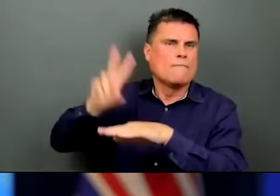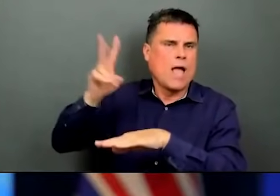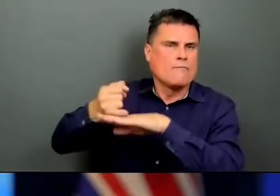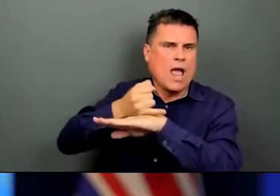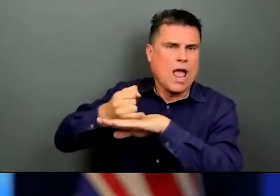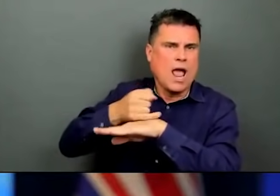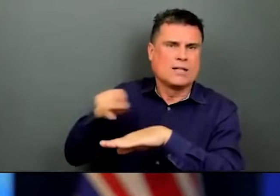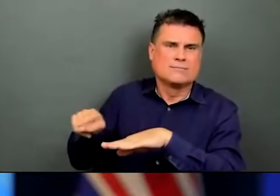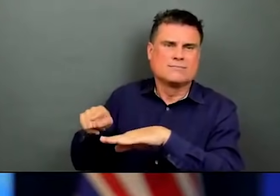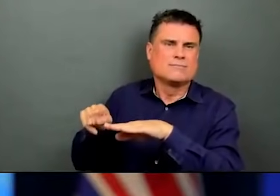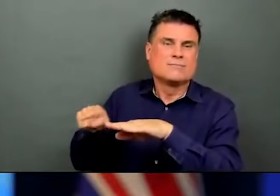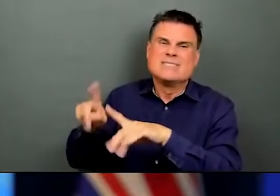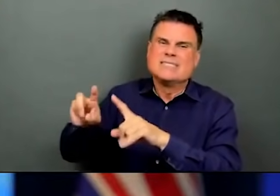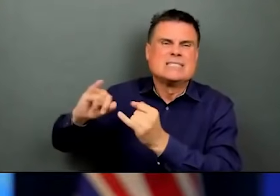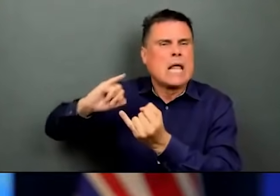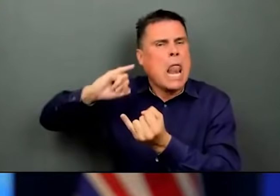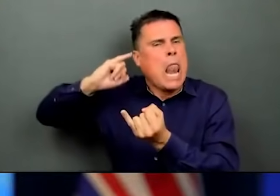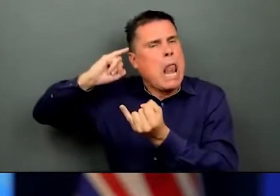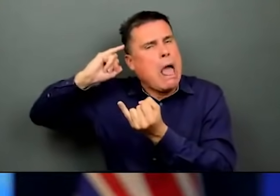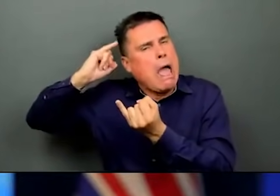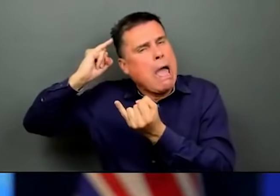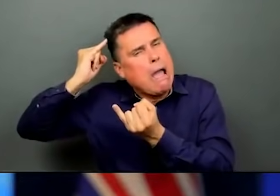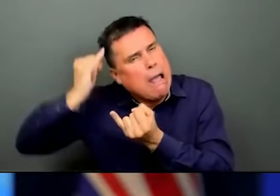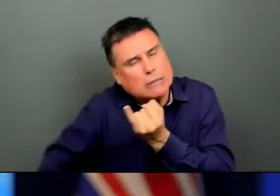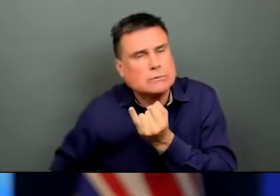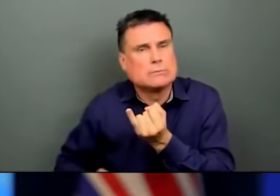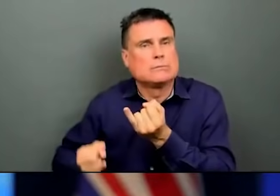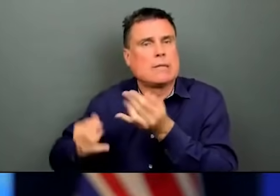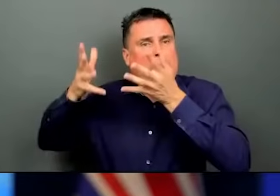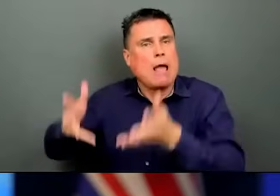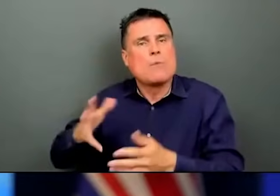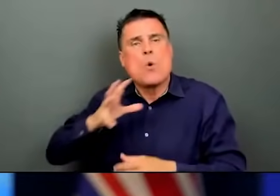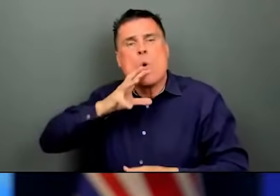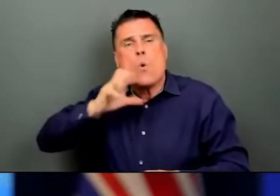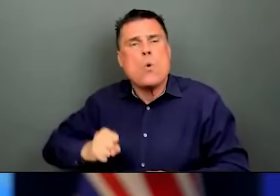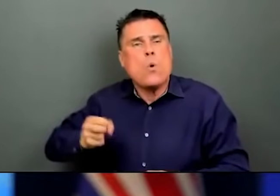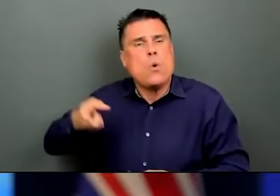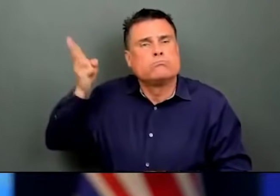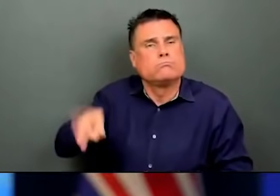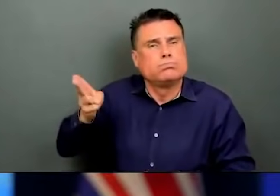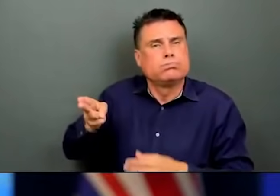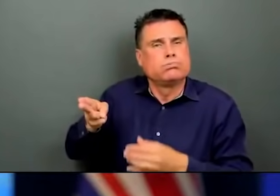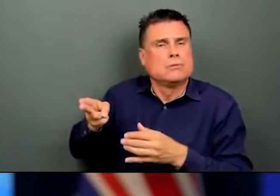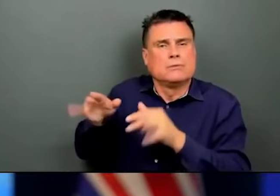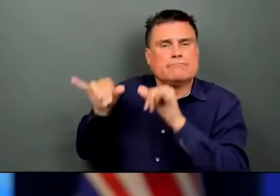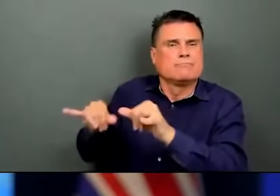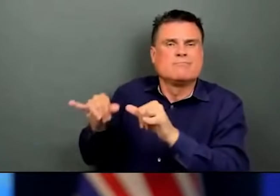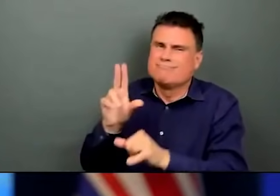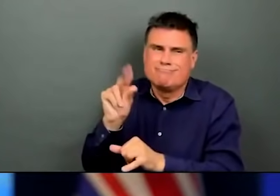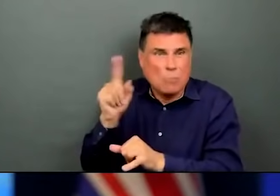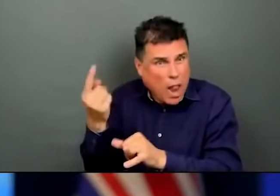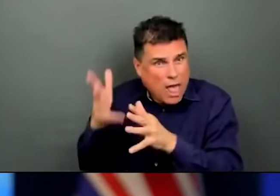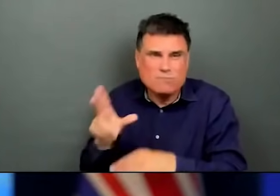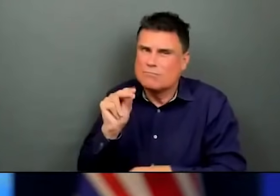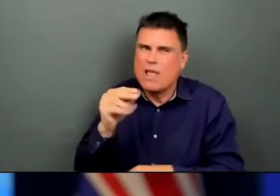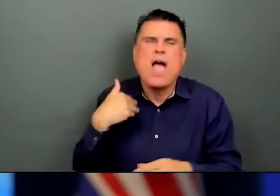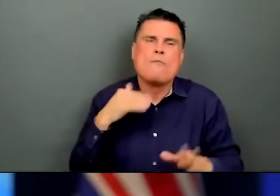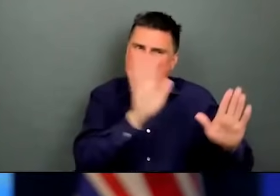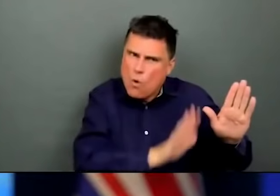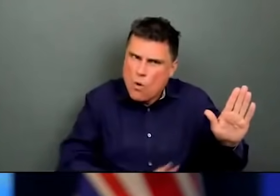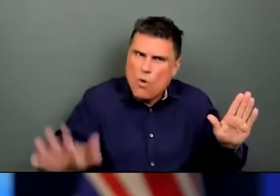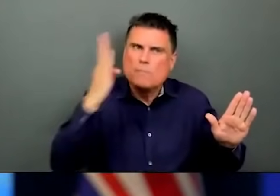cedar trees. There are unique forests in the interior that need protection as well. They may not be as gigantic